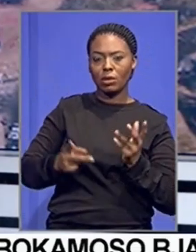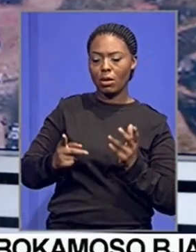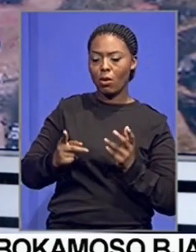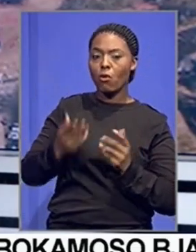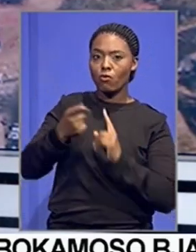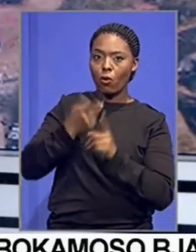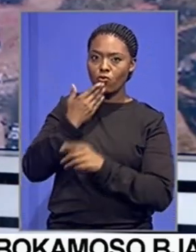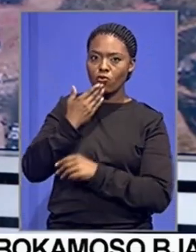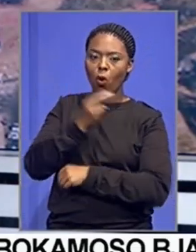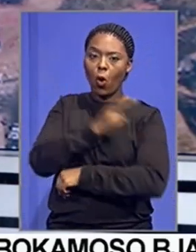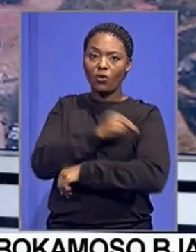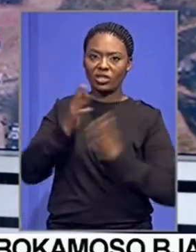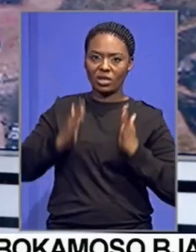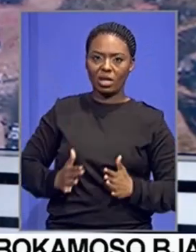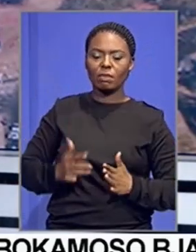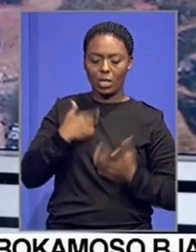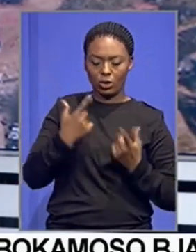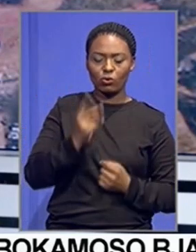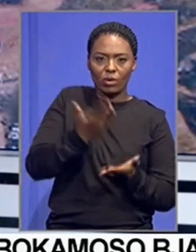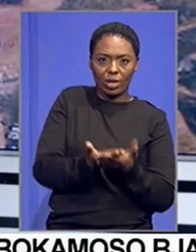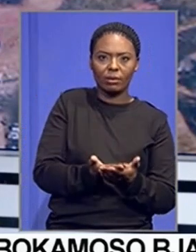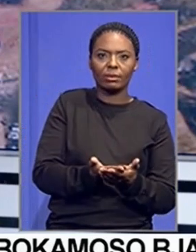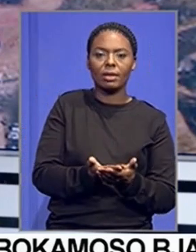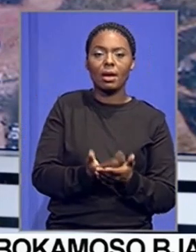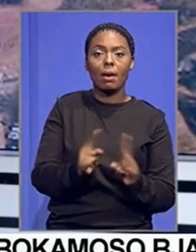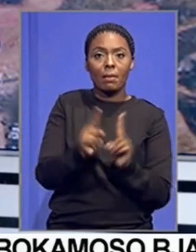so. But also,